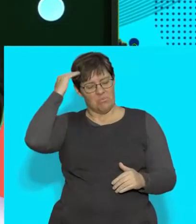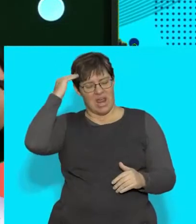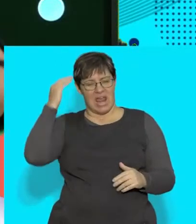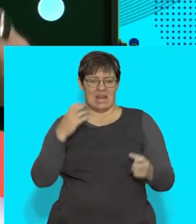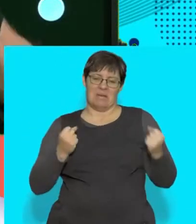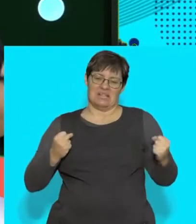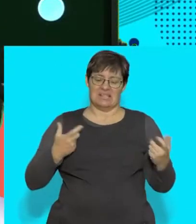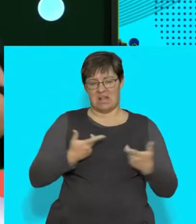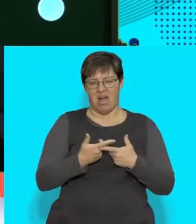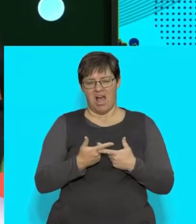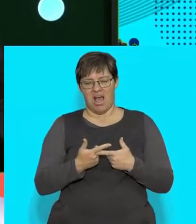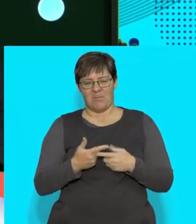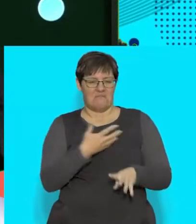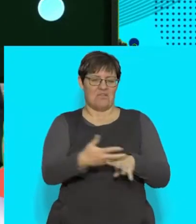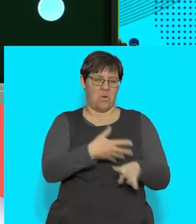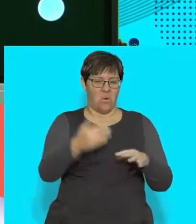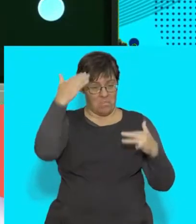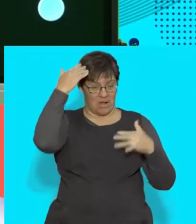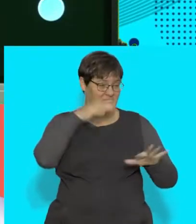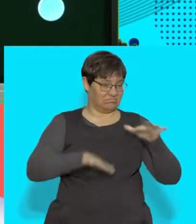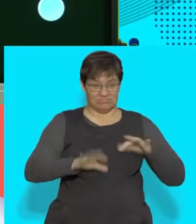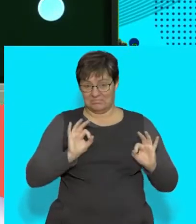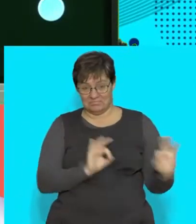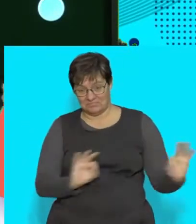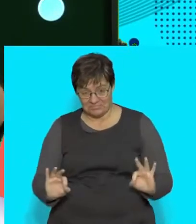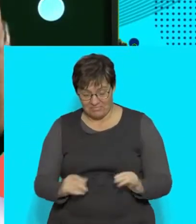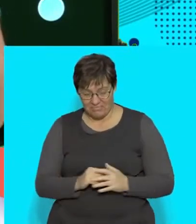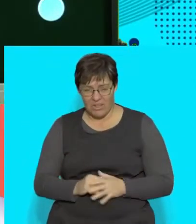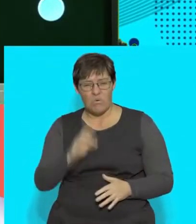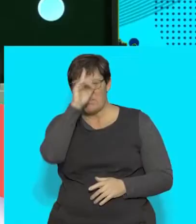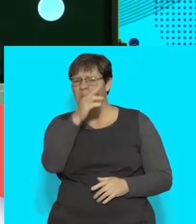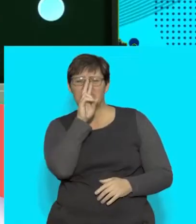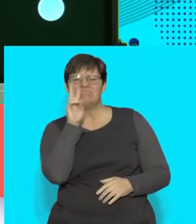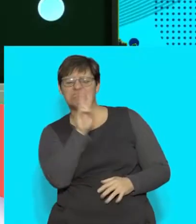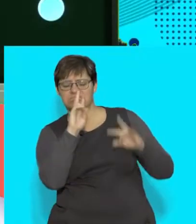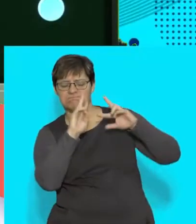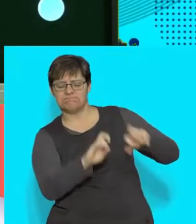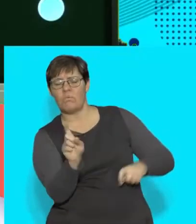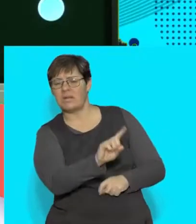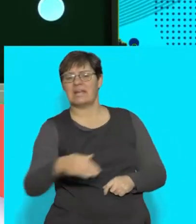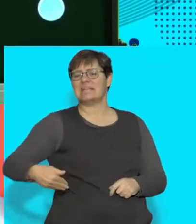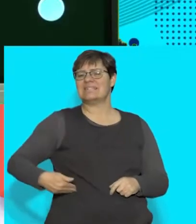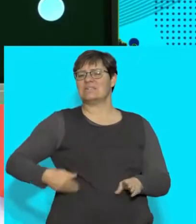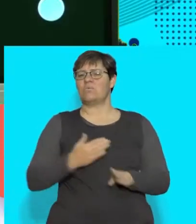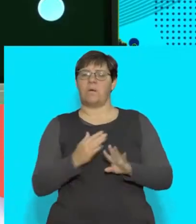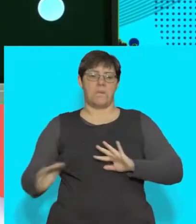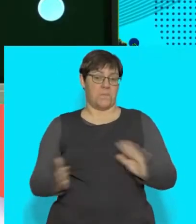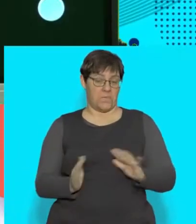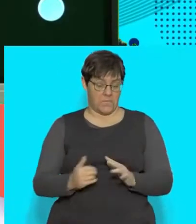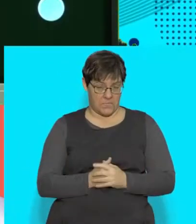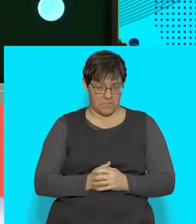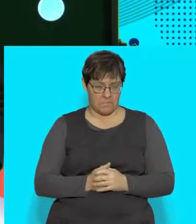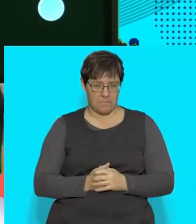brain muscles, just got all the blood flowing. So guys, remember what we're looking at now. We're looking at how the kidney